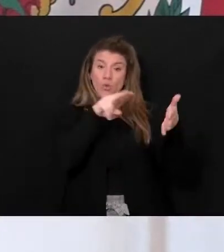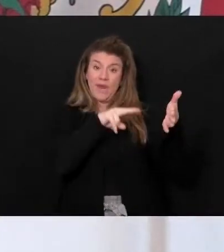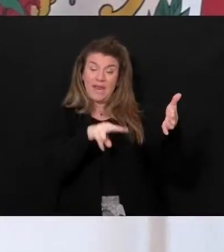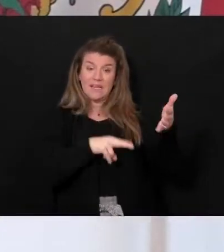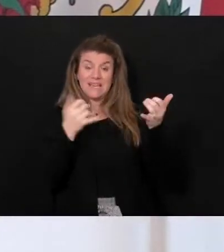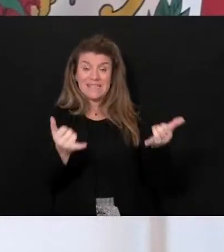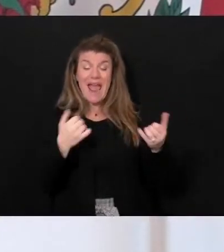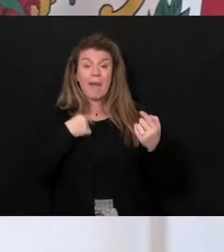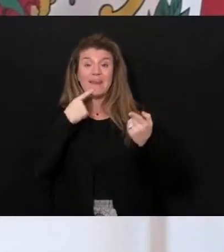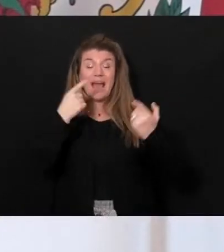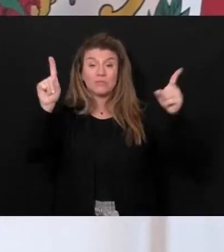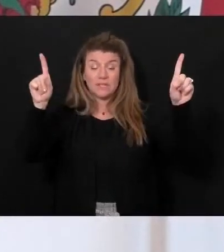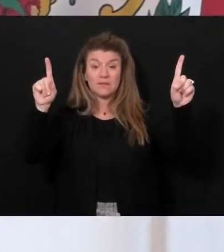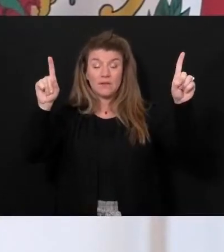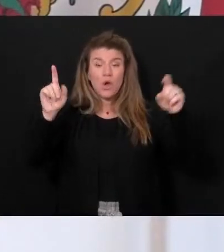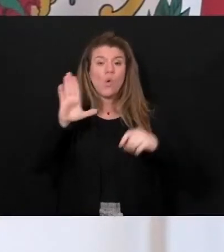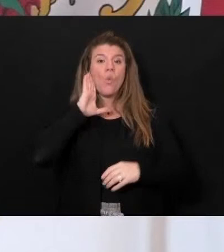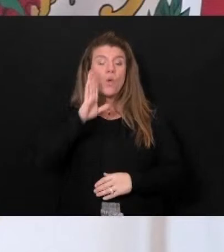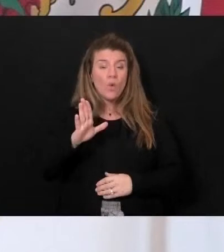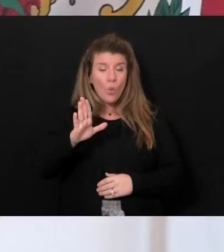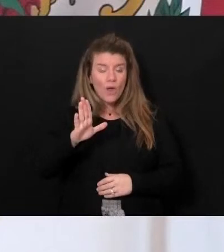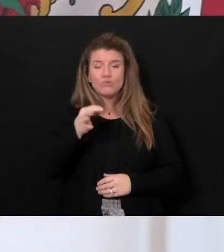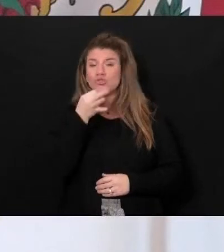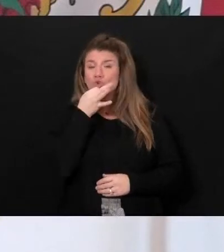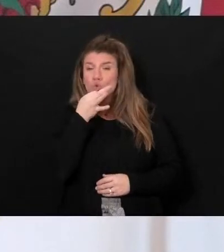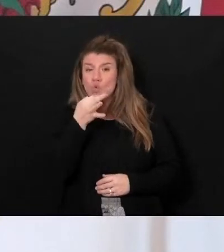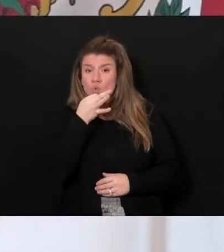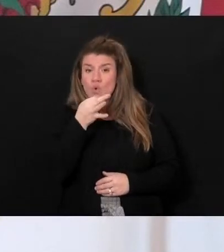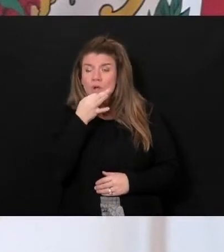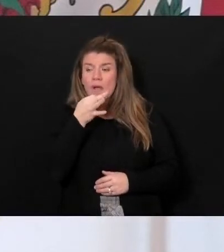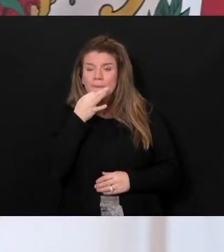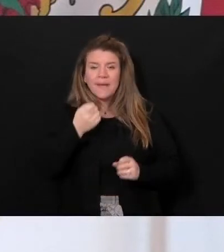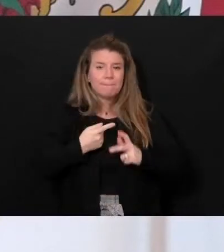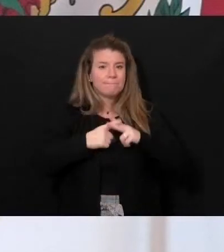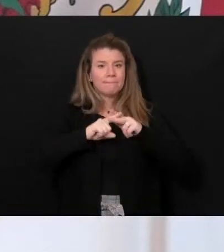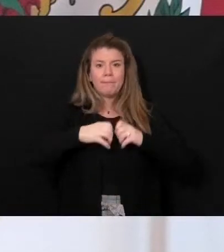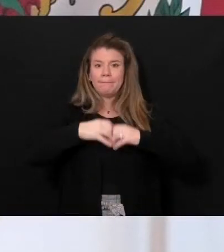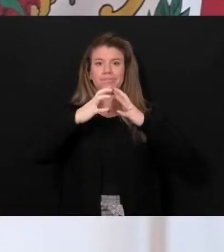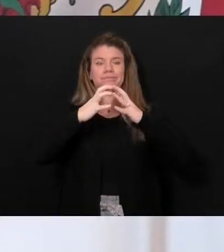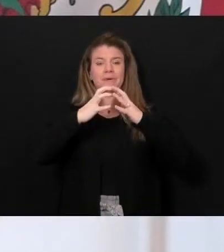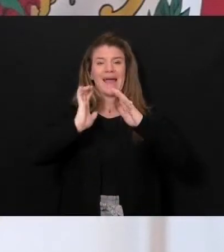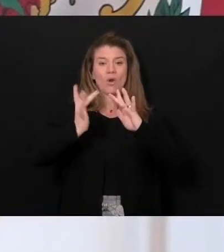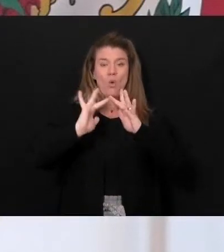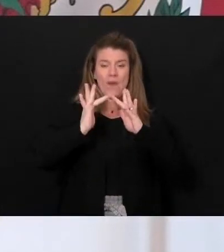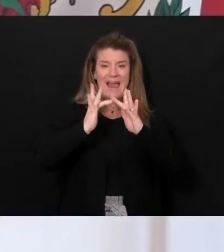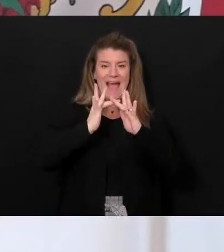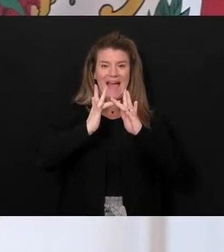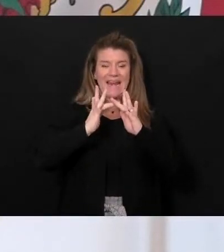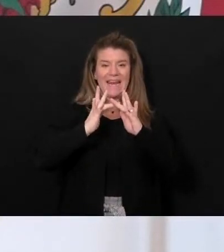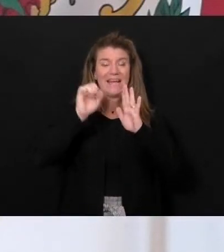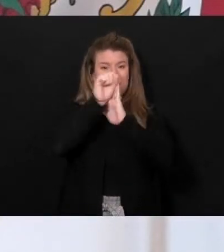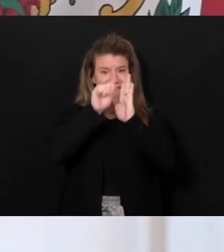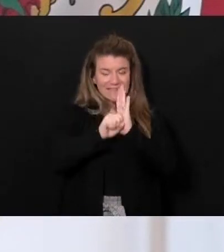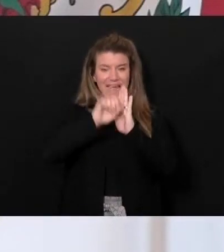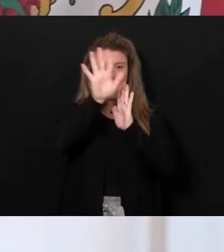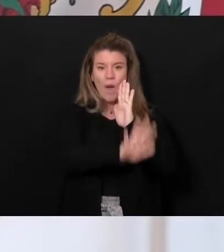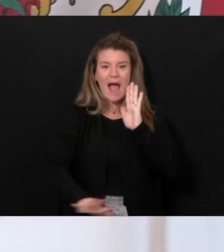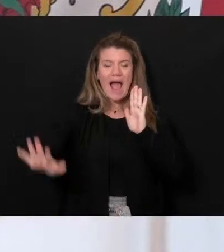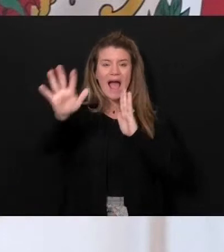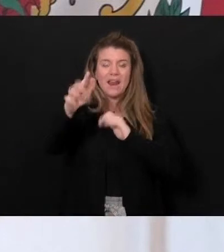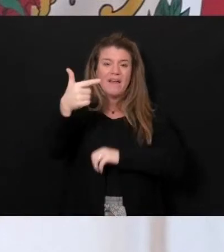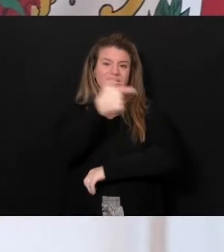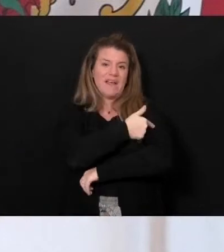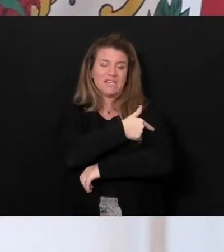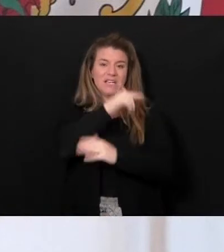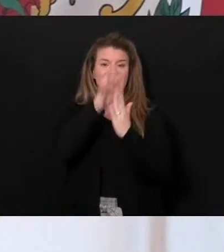today I am announcing that we will very soon be launching an online, statewide